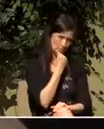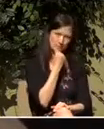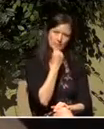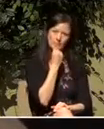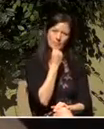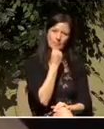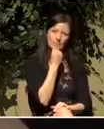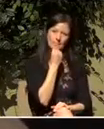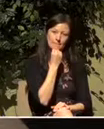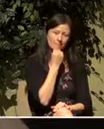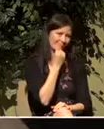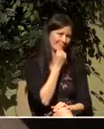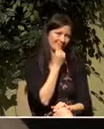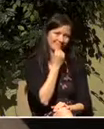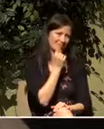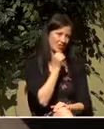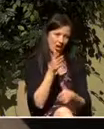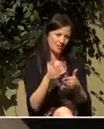But that's not even the end.